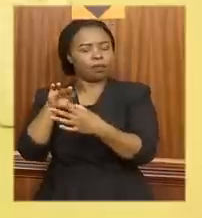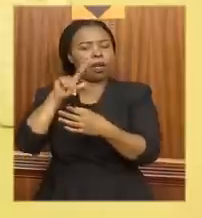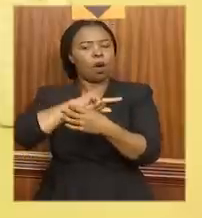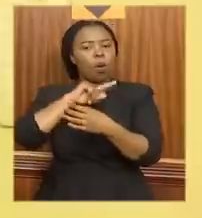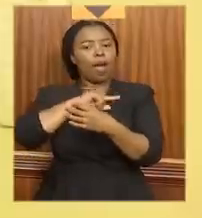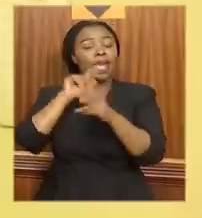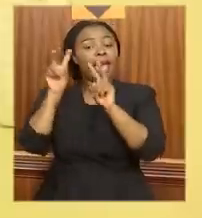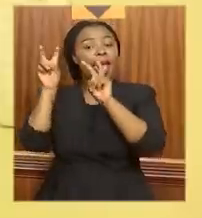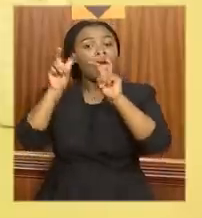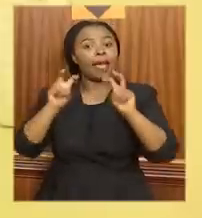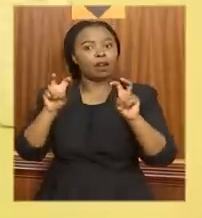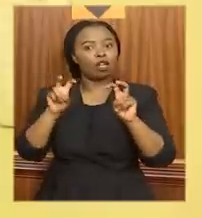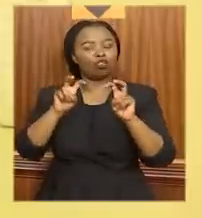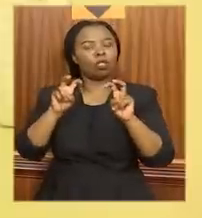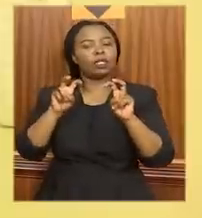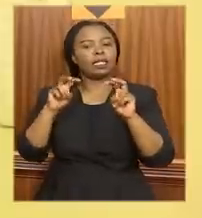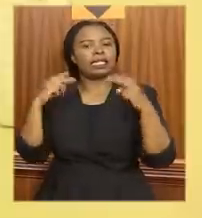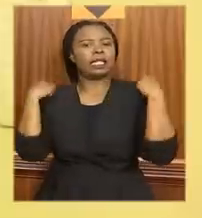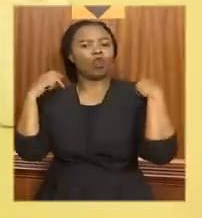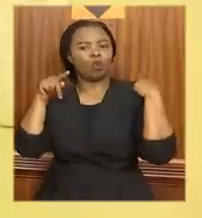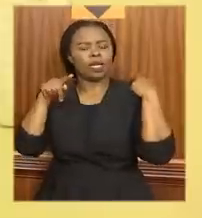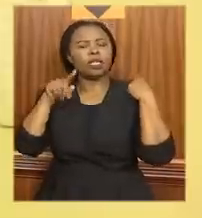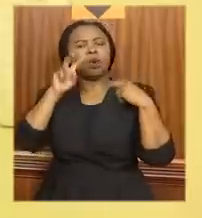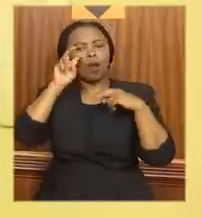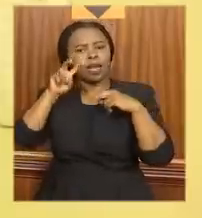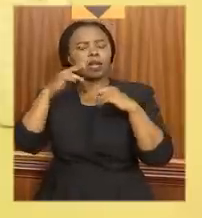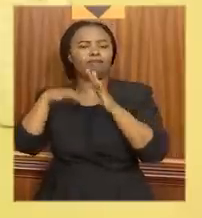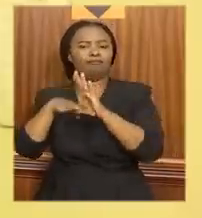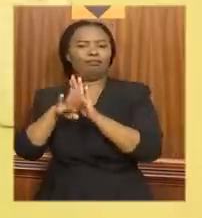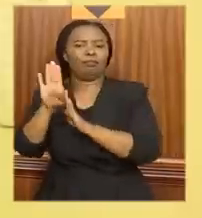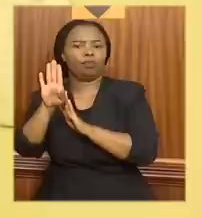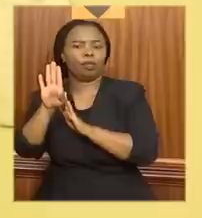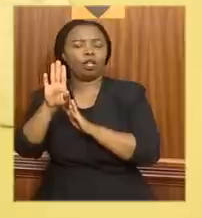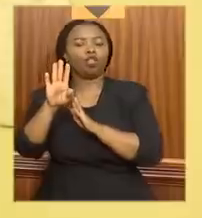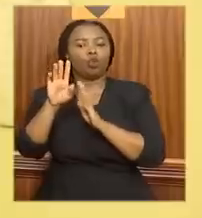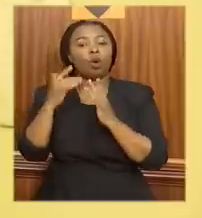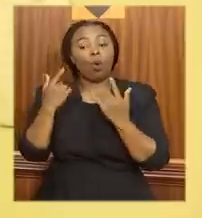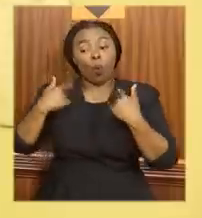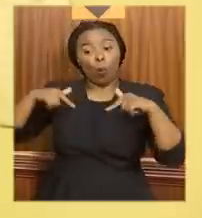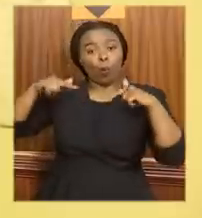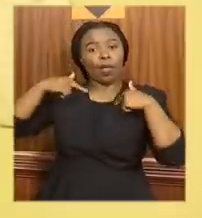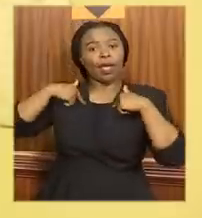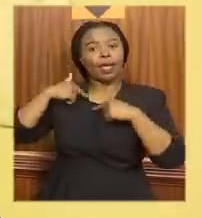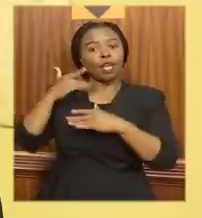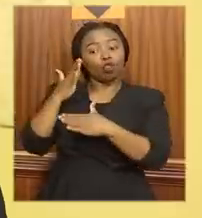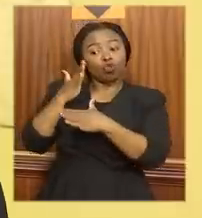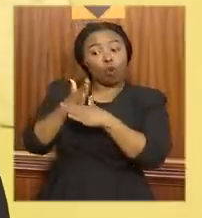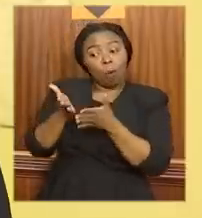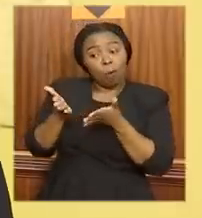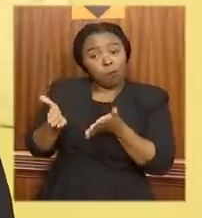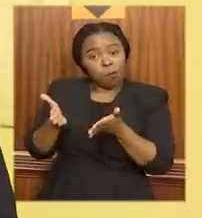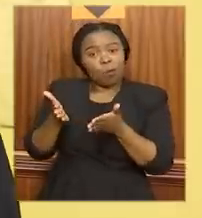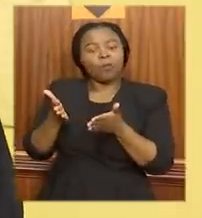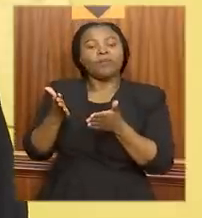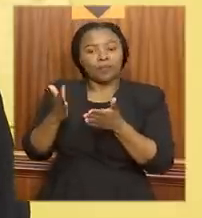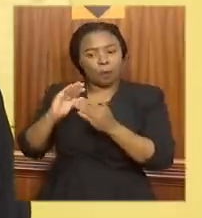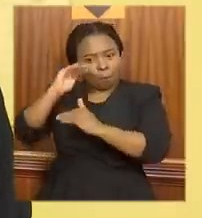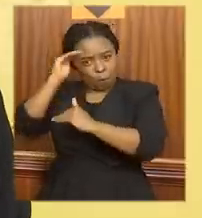the most important thing we can do to protect existing jobs and also to create new